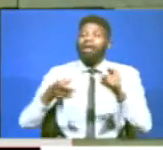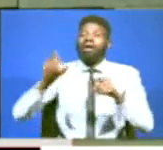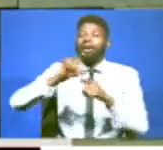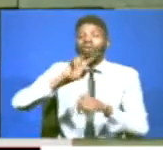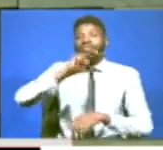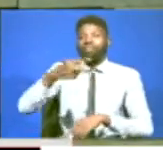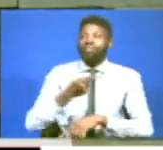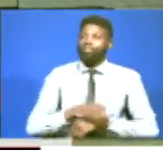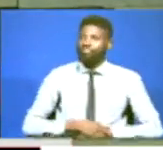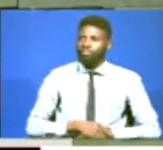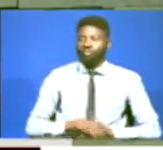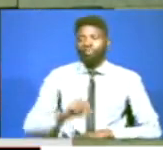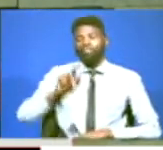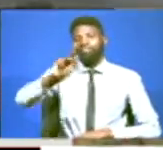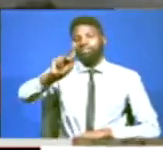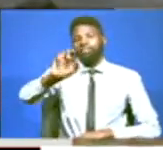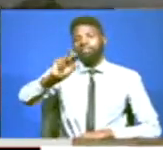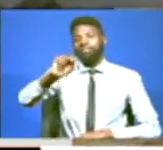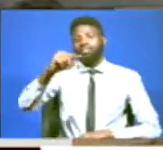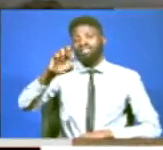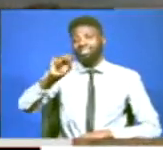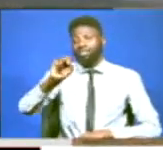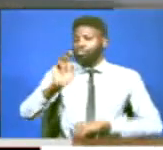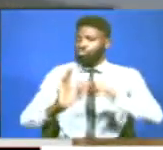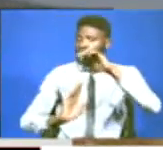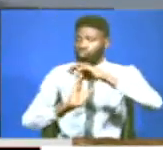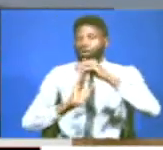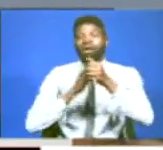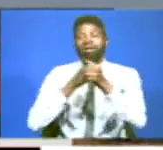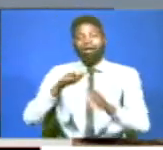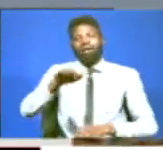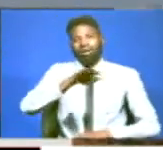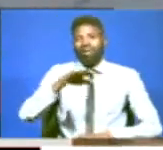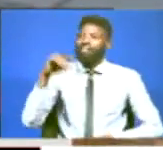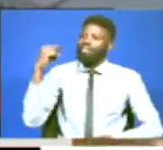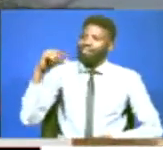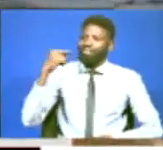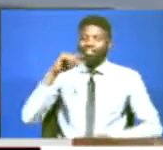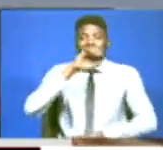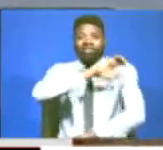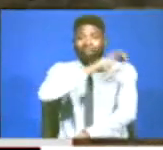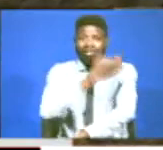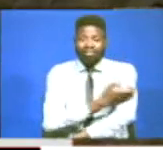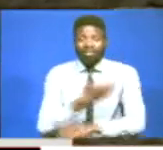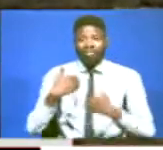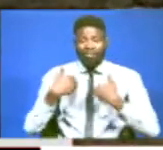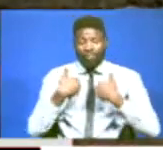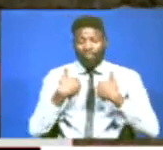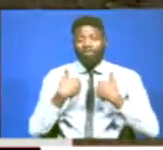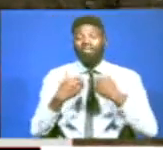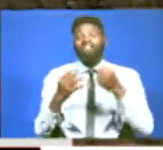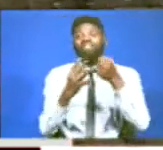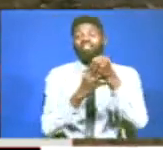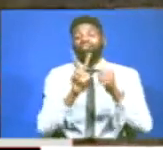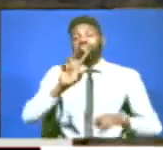already established leadership in green energy and climate action agenda, boasting more than 92% share of grid-scale